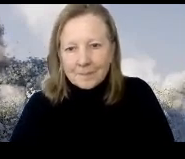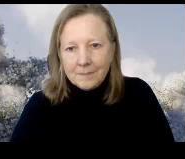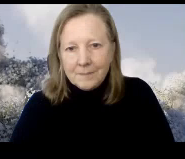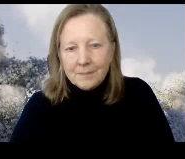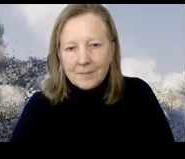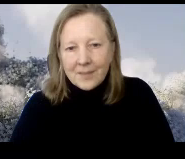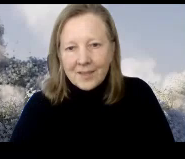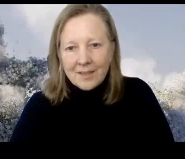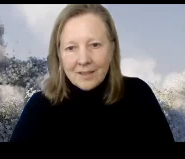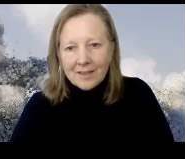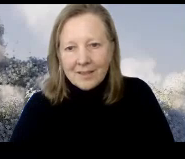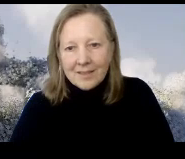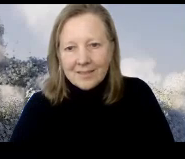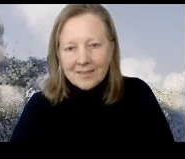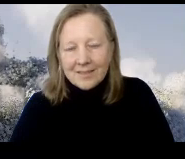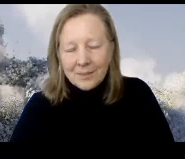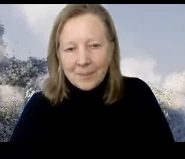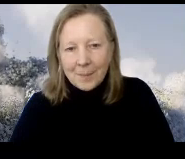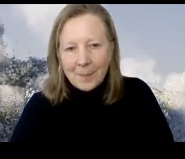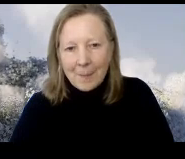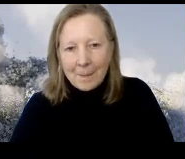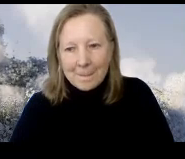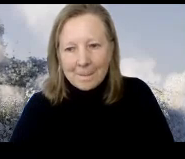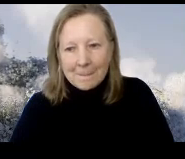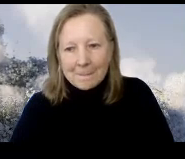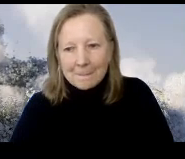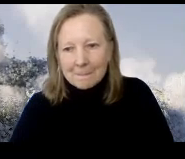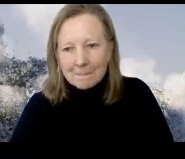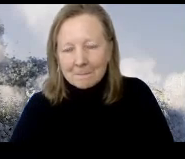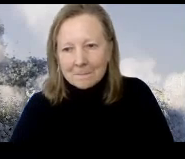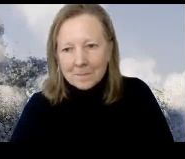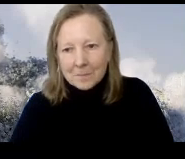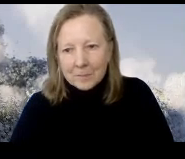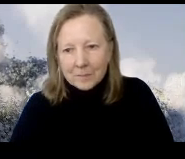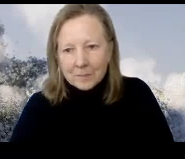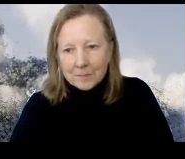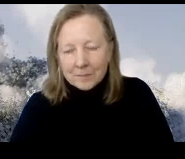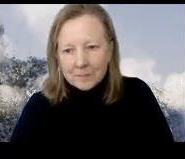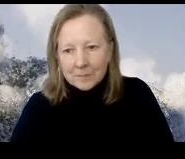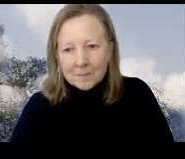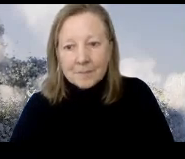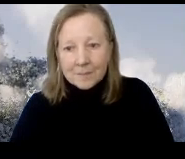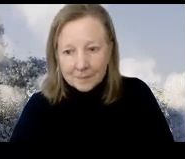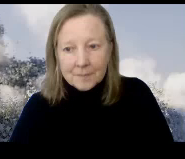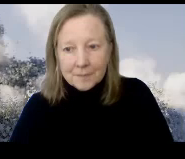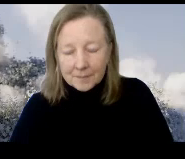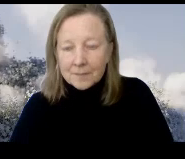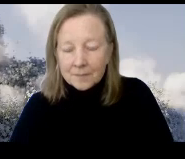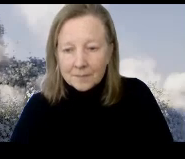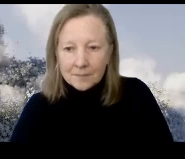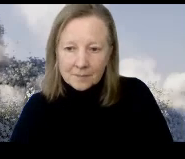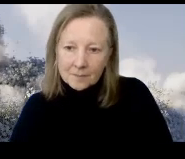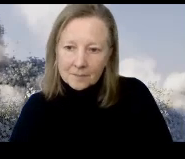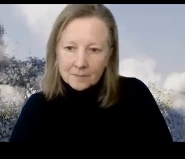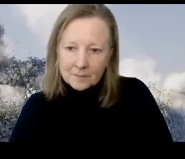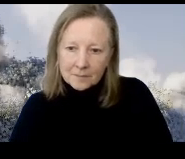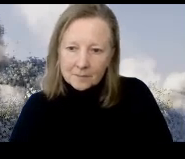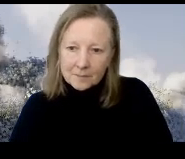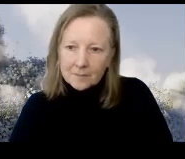Okay, thank you. Okay, thank you so much. I will go one question on the chat. I have a question